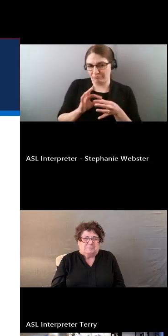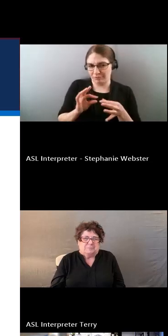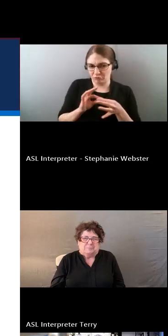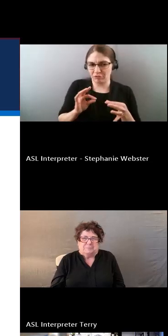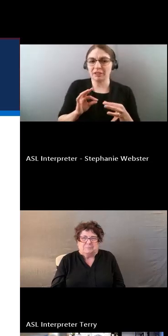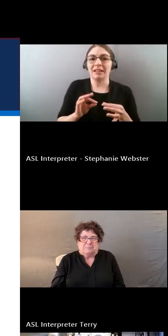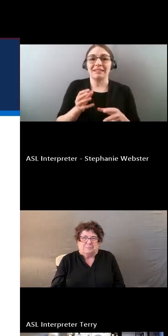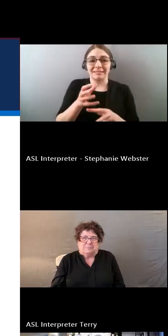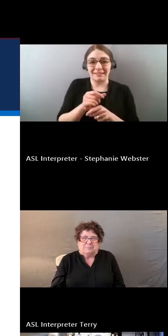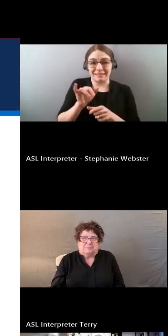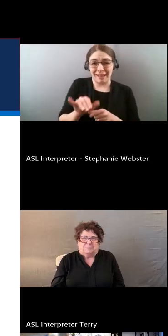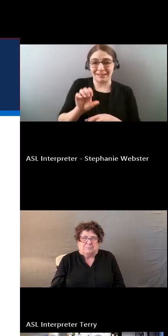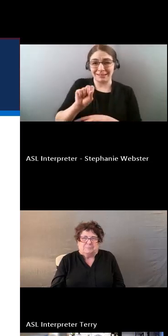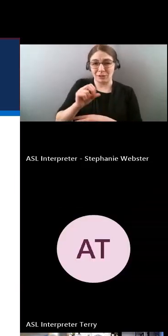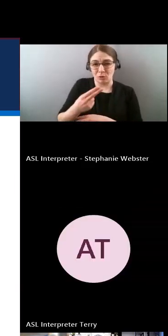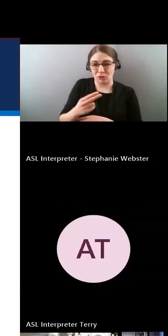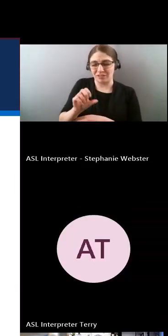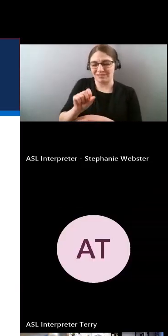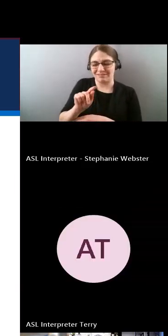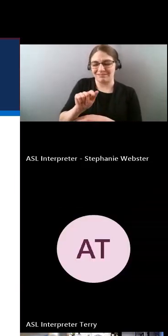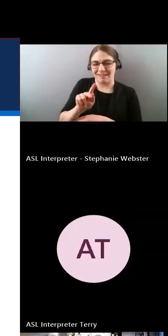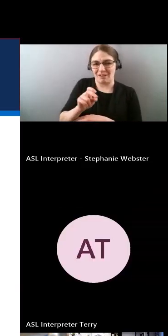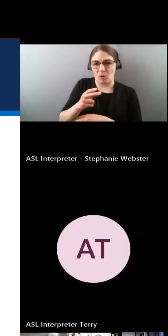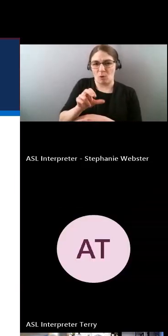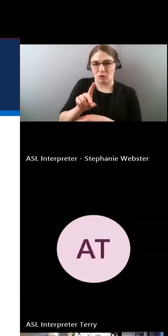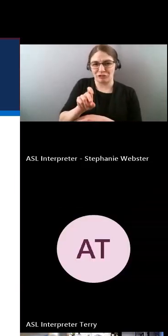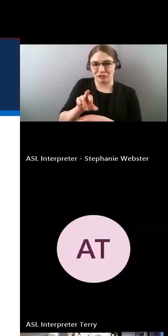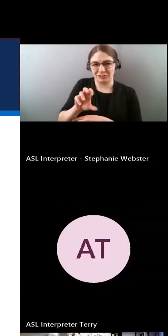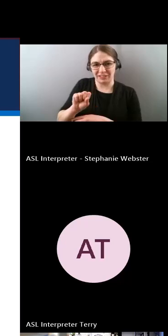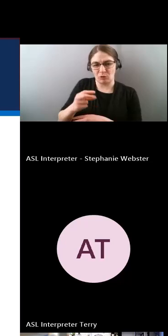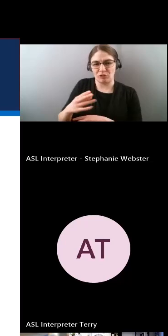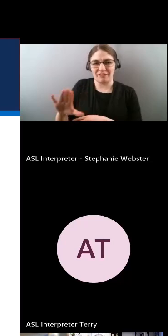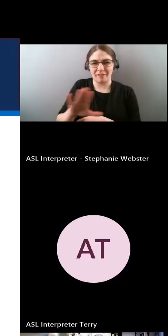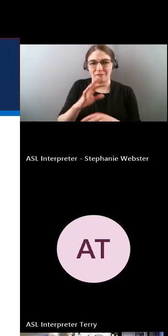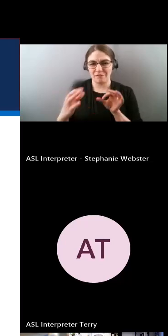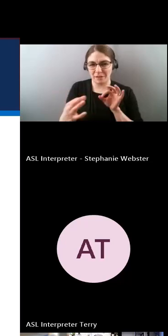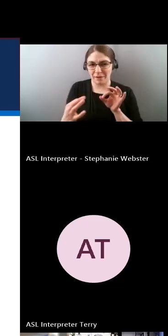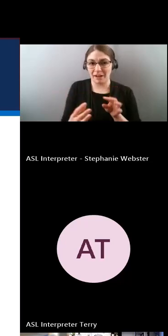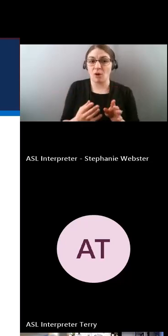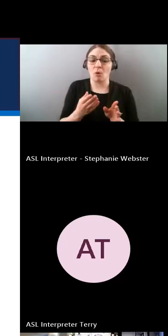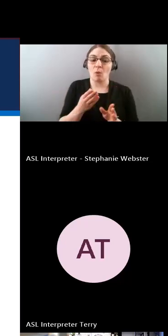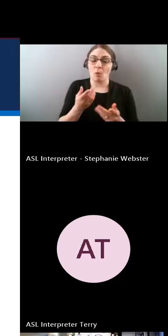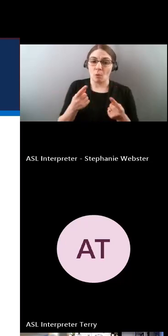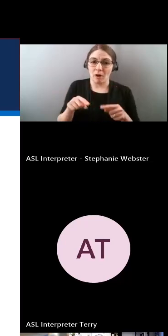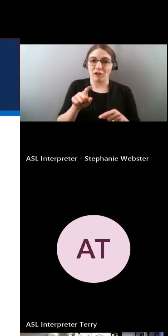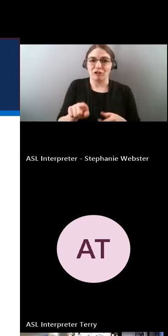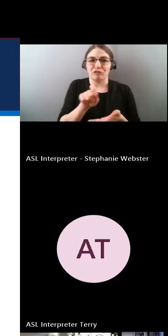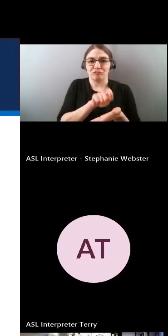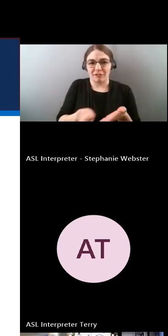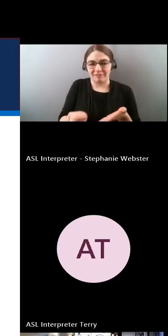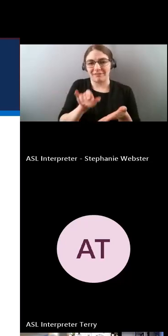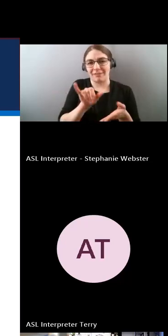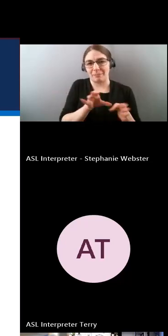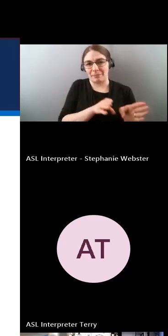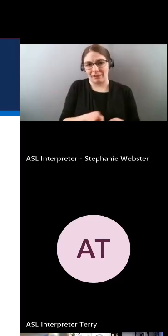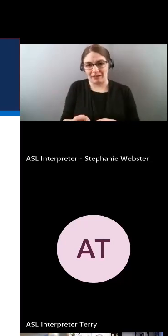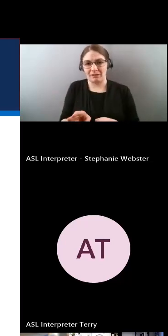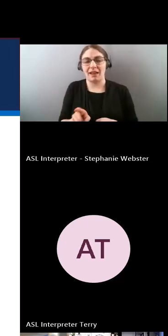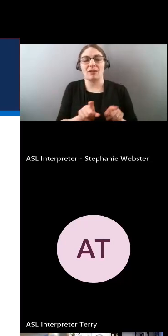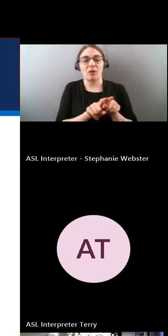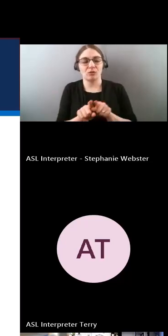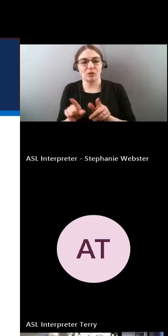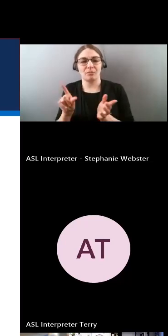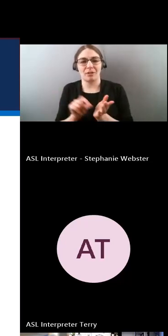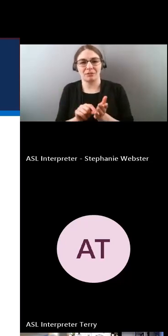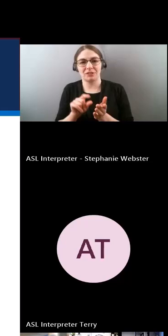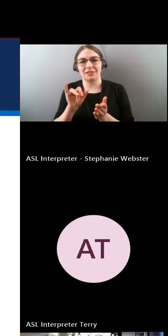is being envisioned and then drafted is very important versus publishing a plan and then asking for feedback, or